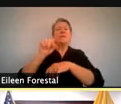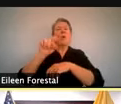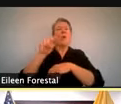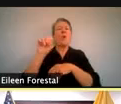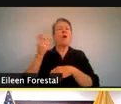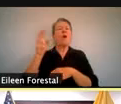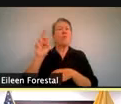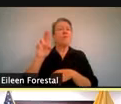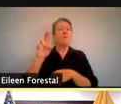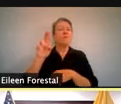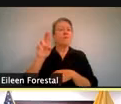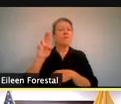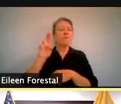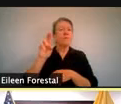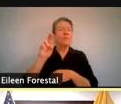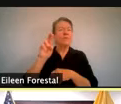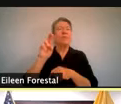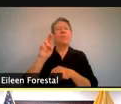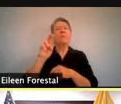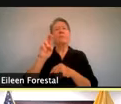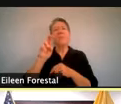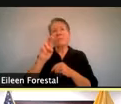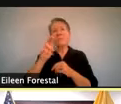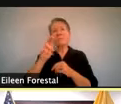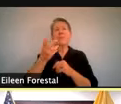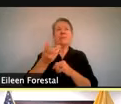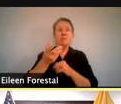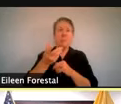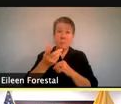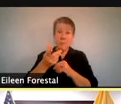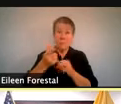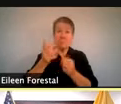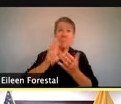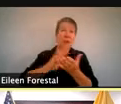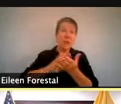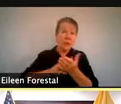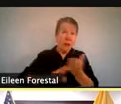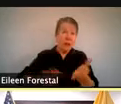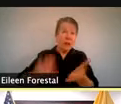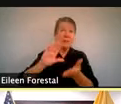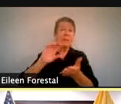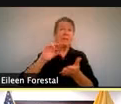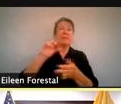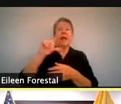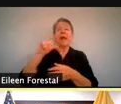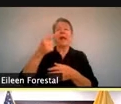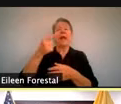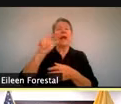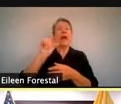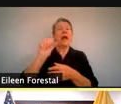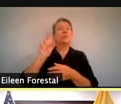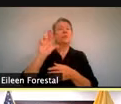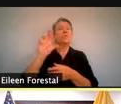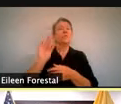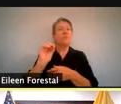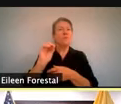elementary education from Glassboro State College, which, as we all know, is today Rowan University. Issy would